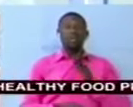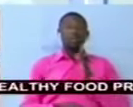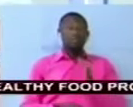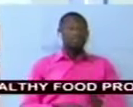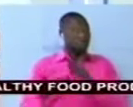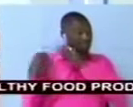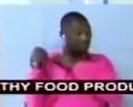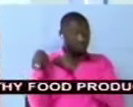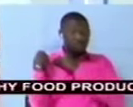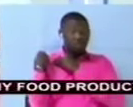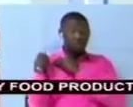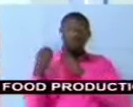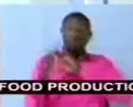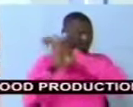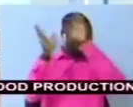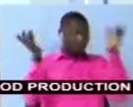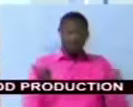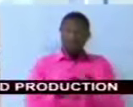report crimes